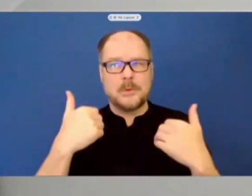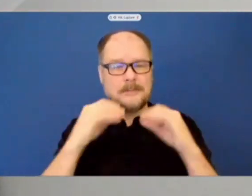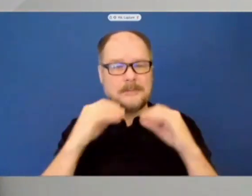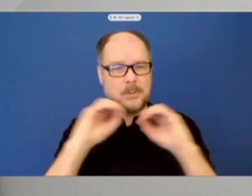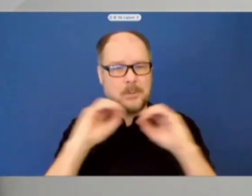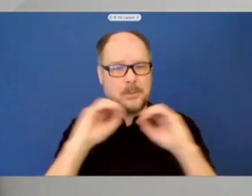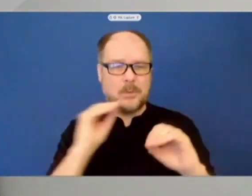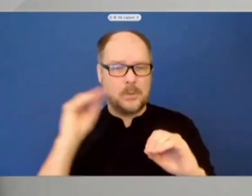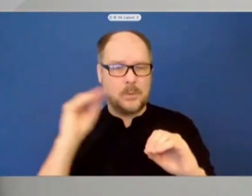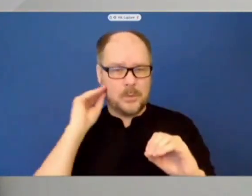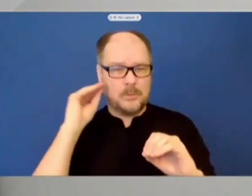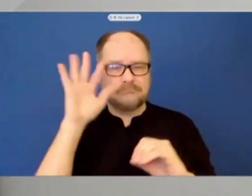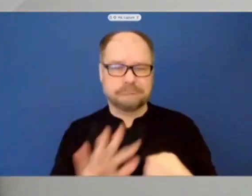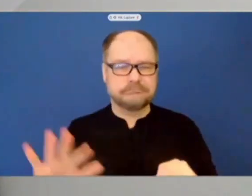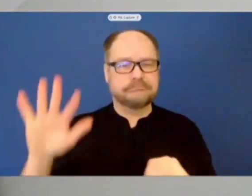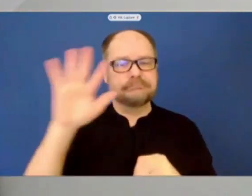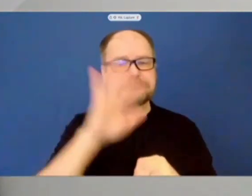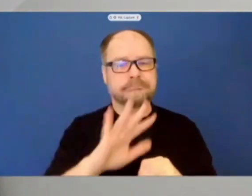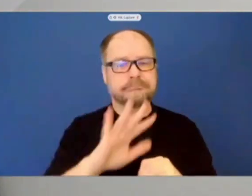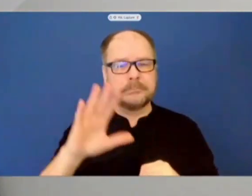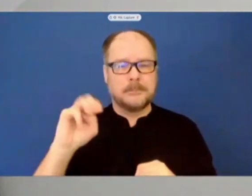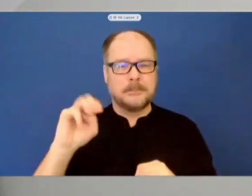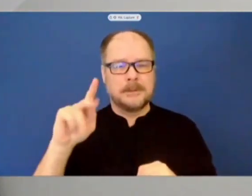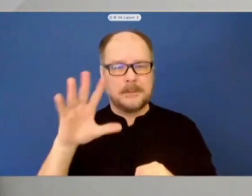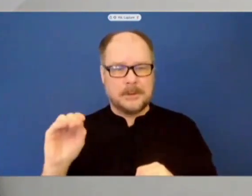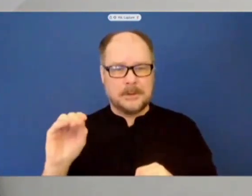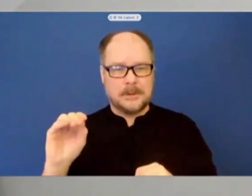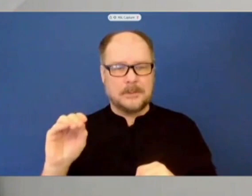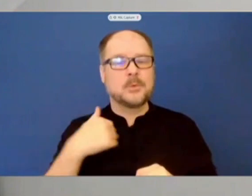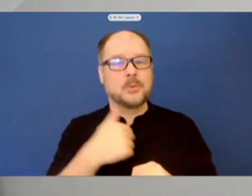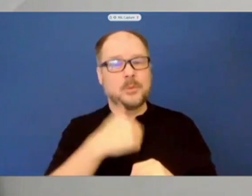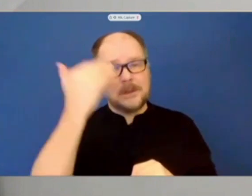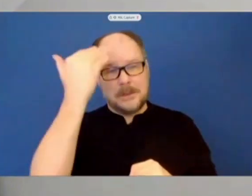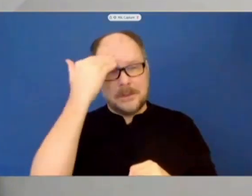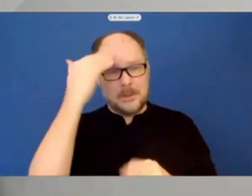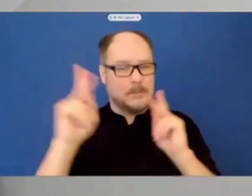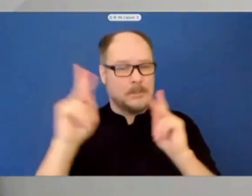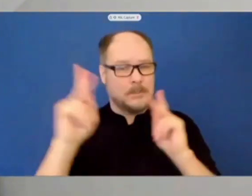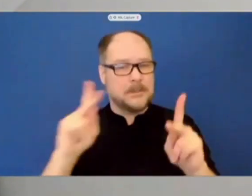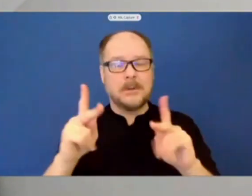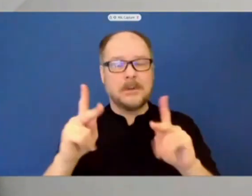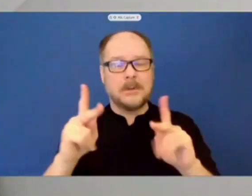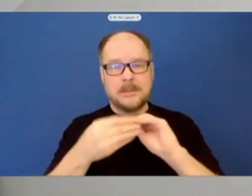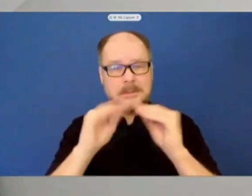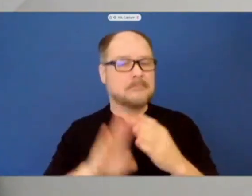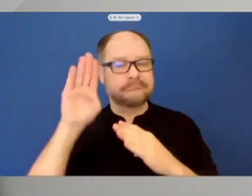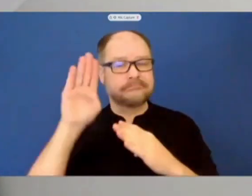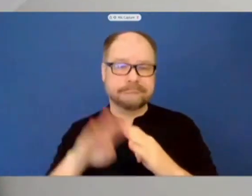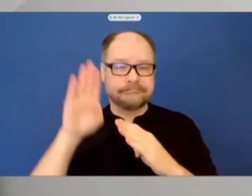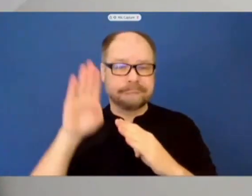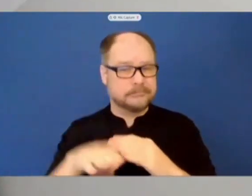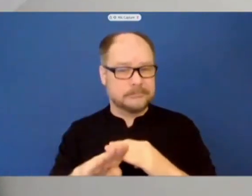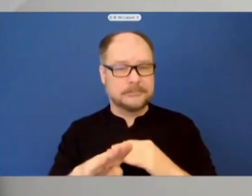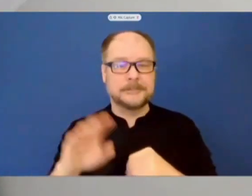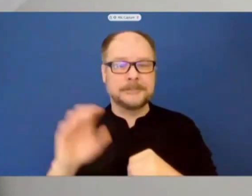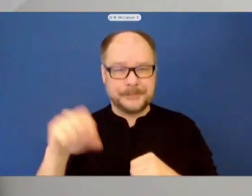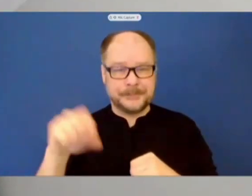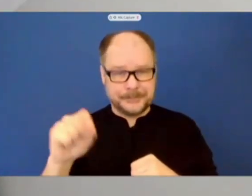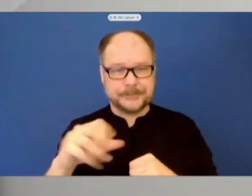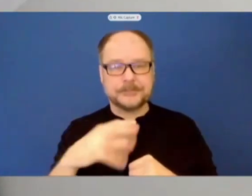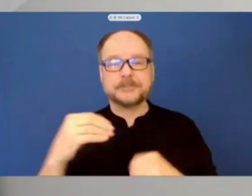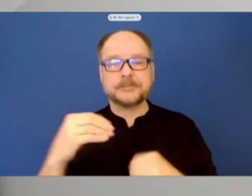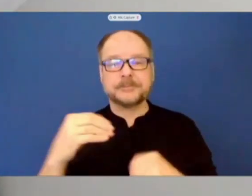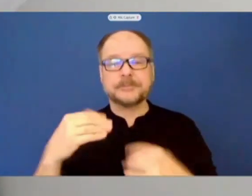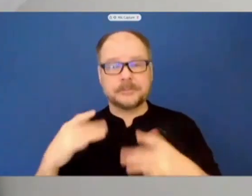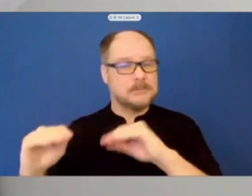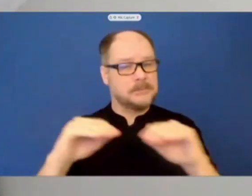We know that it's a very transient group of folks. But what I will say is that we are prepared